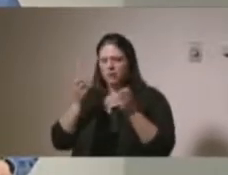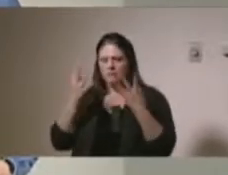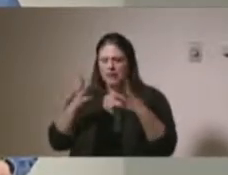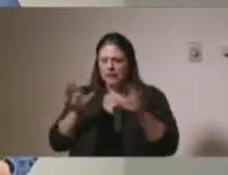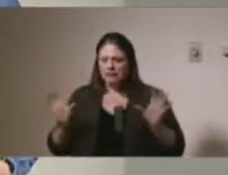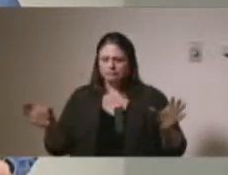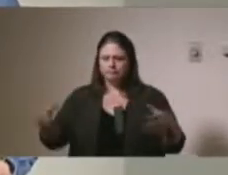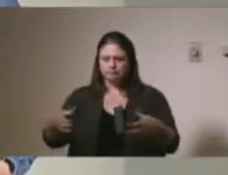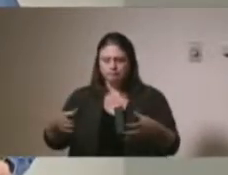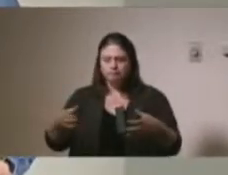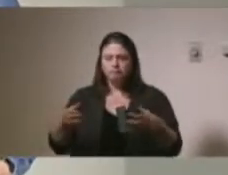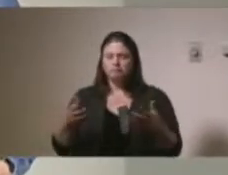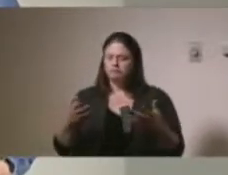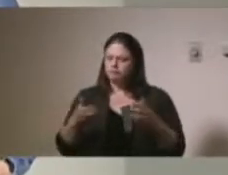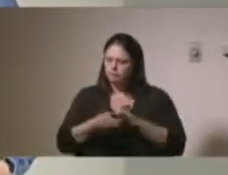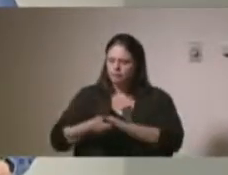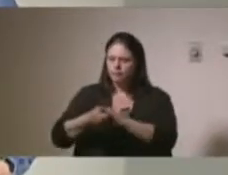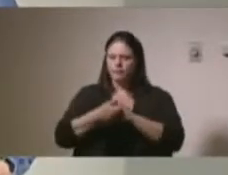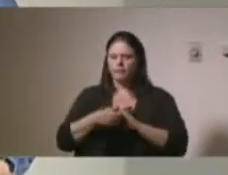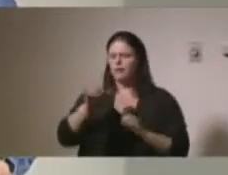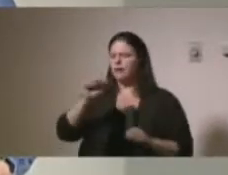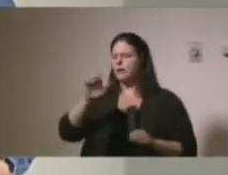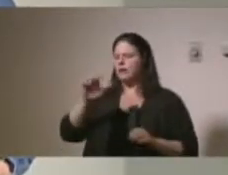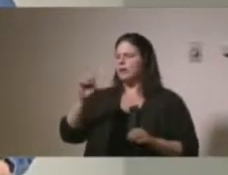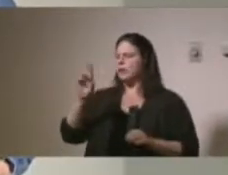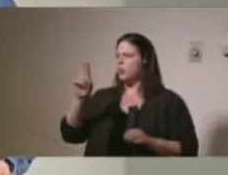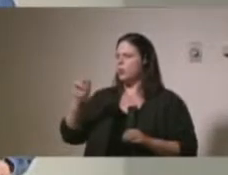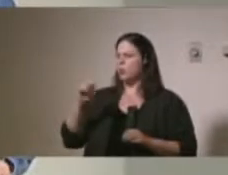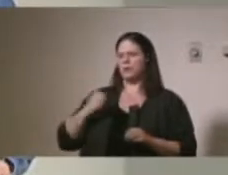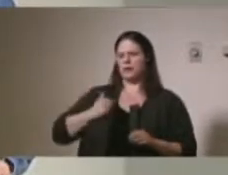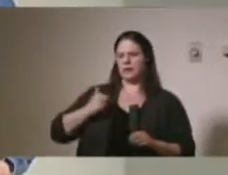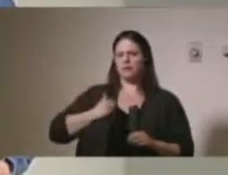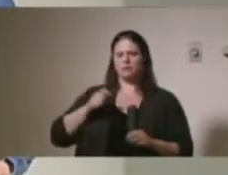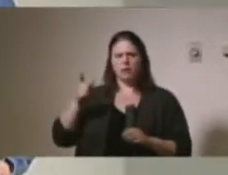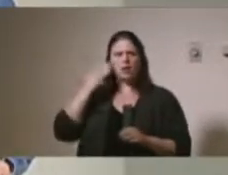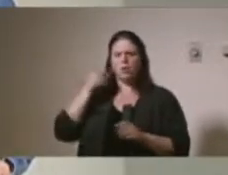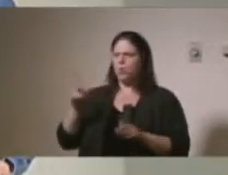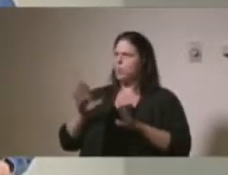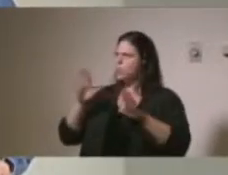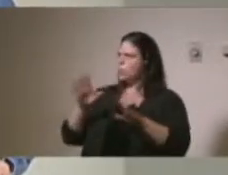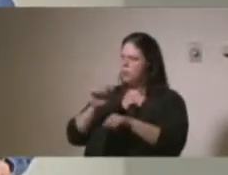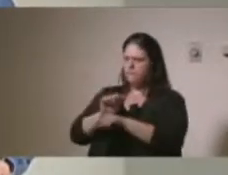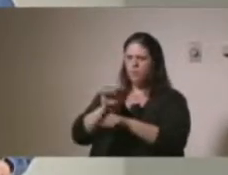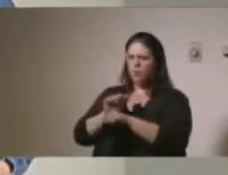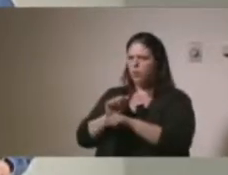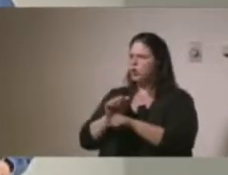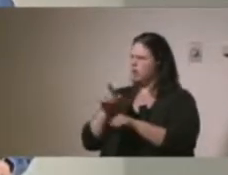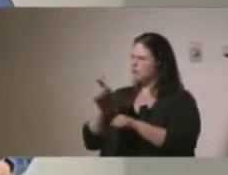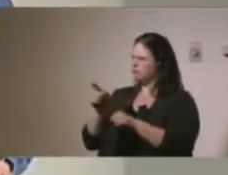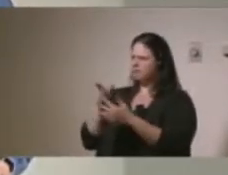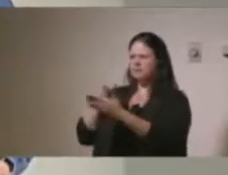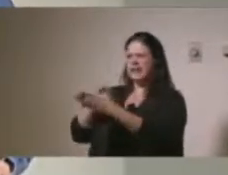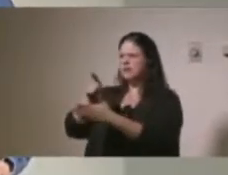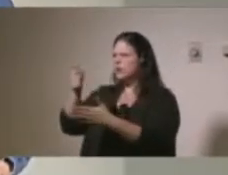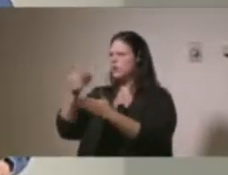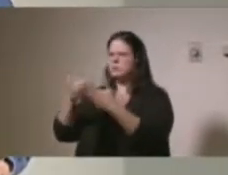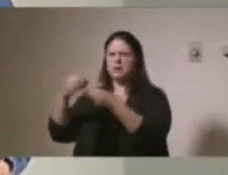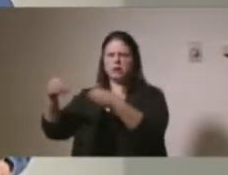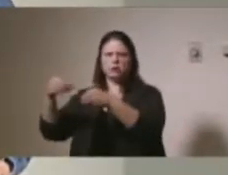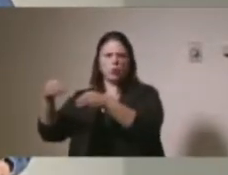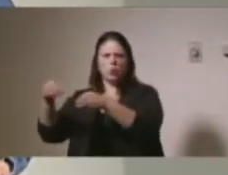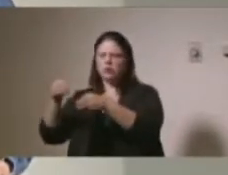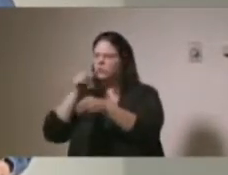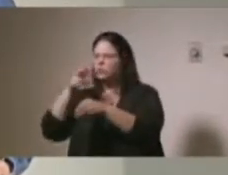some wonderful work in different areas against some of these predatory lending institutions from other jurisdictions. We're actually inviting